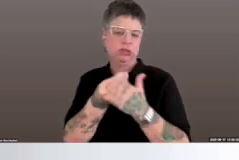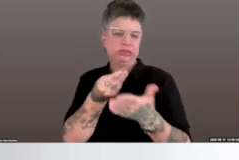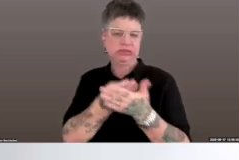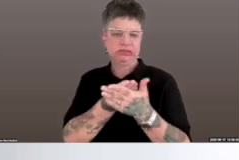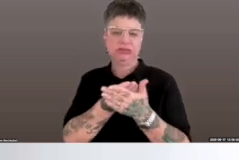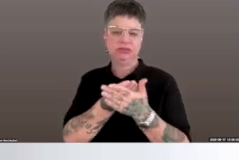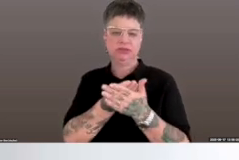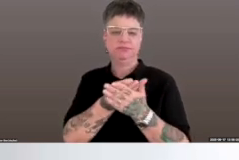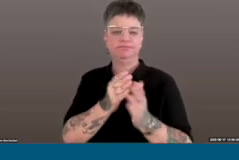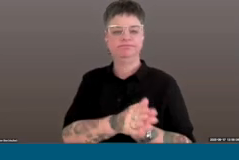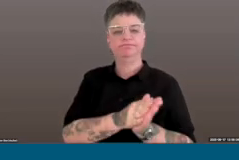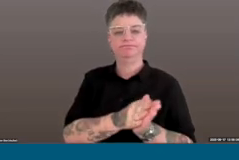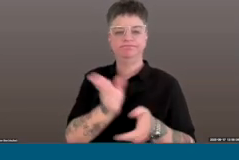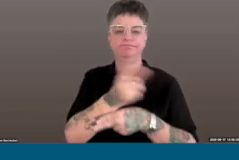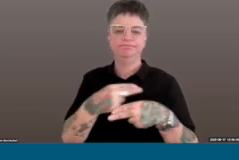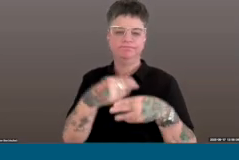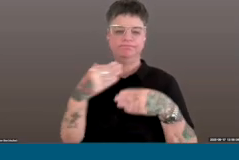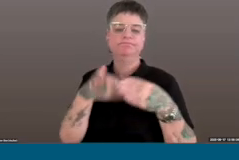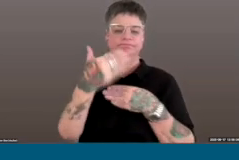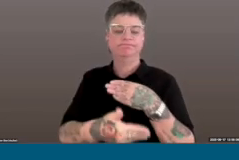Next slide, please.